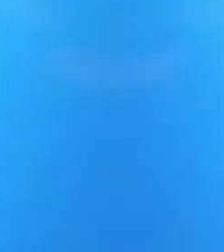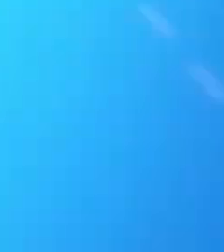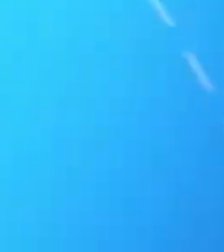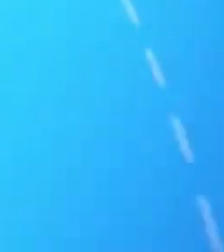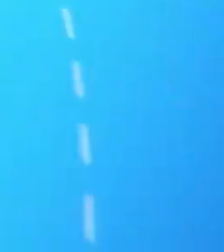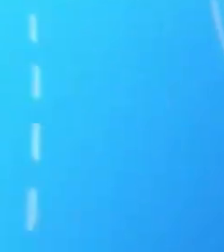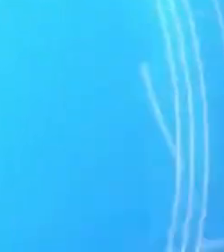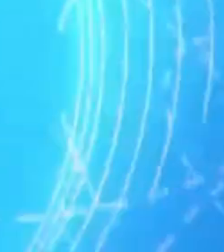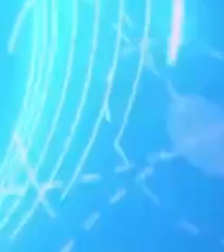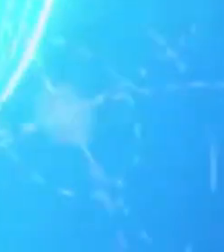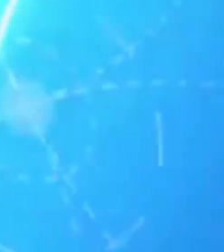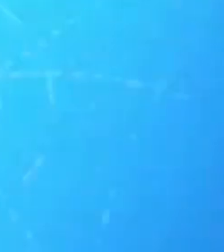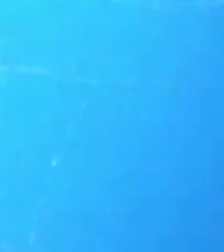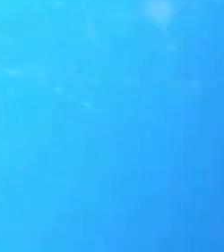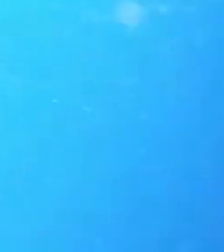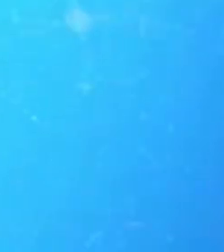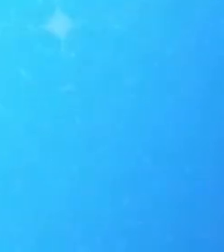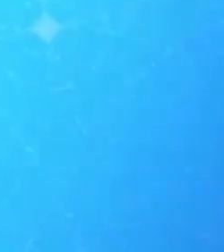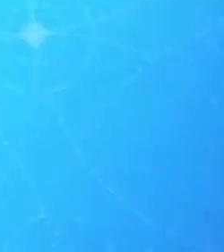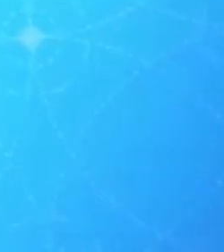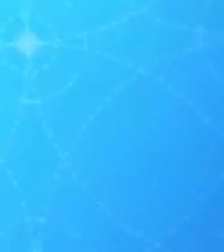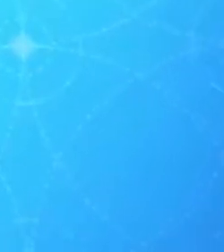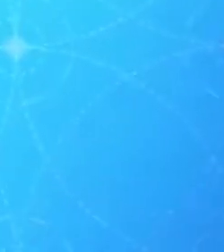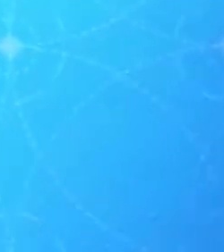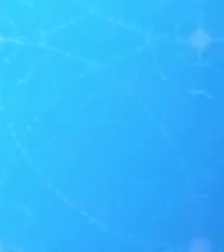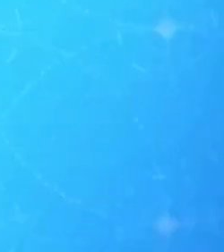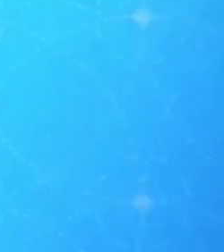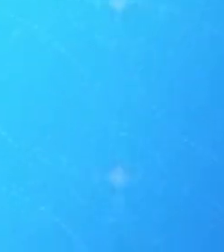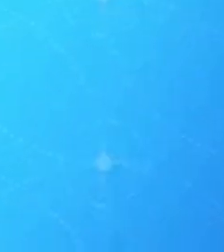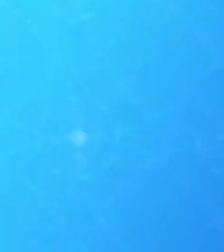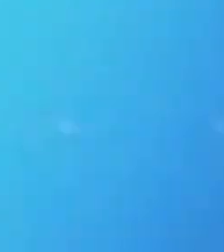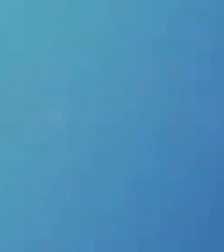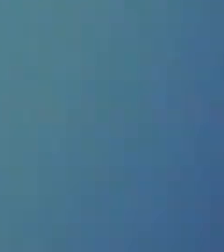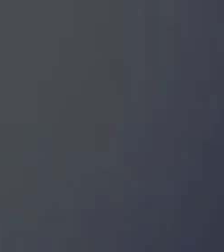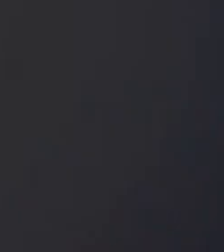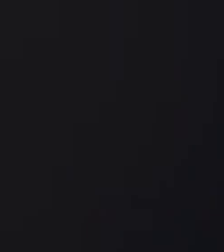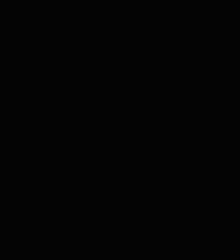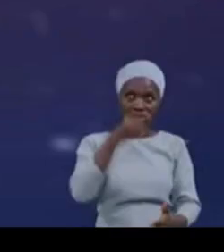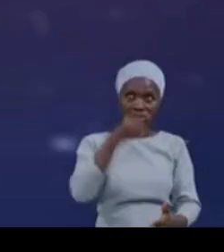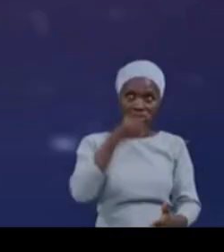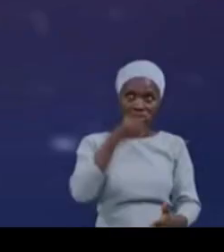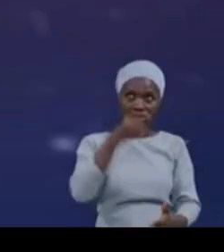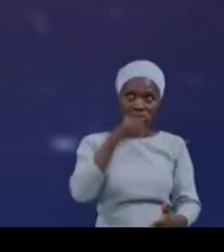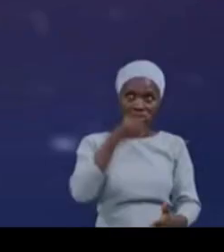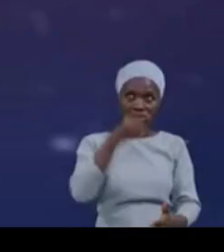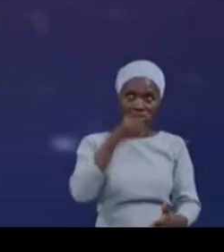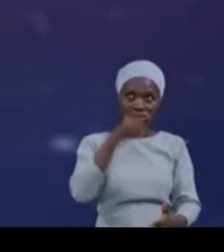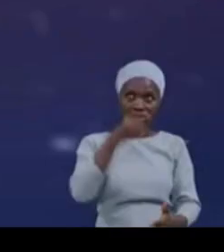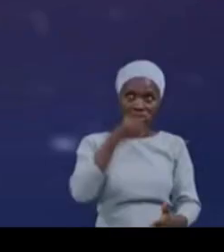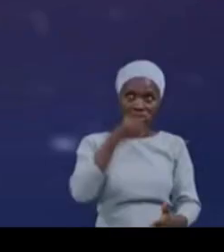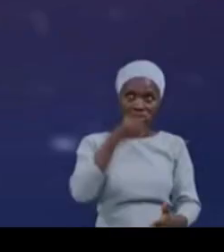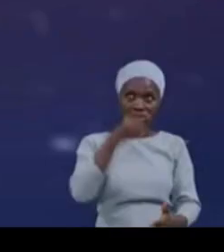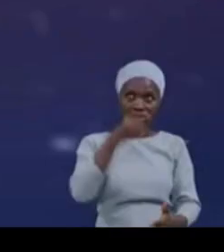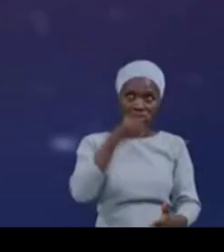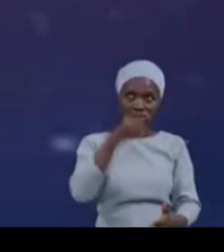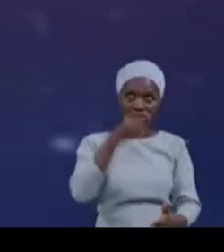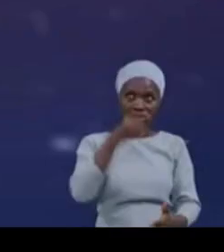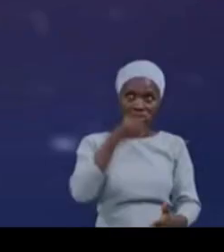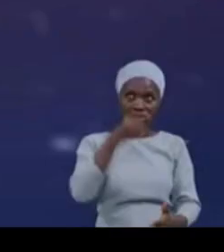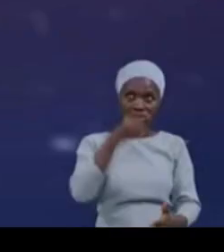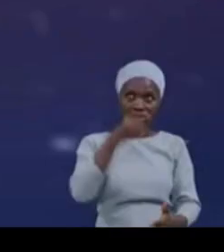Father and the Son are always in agreement. My Father